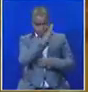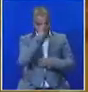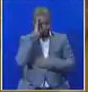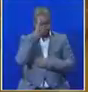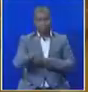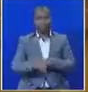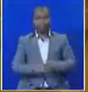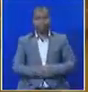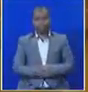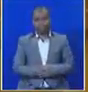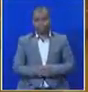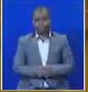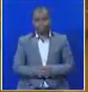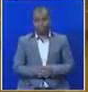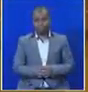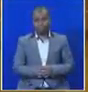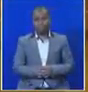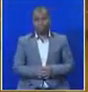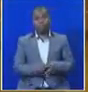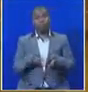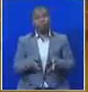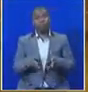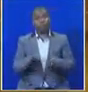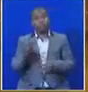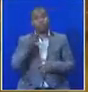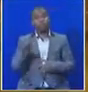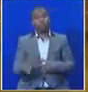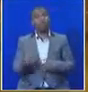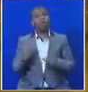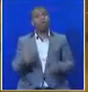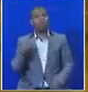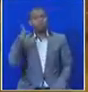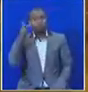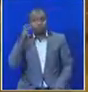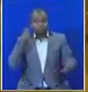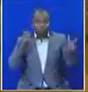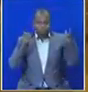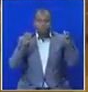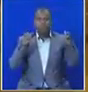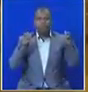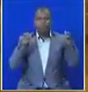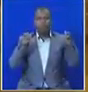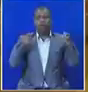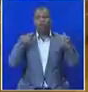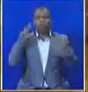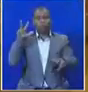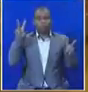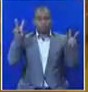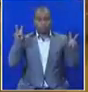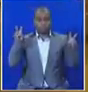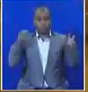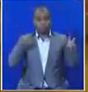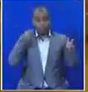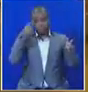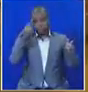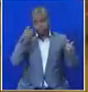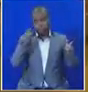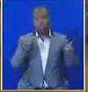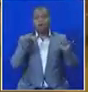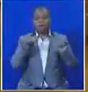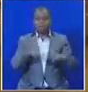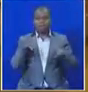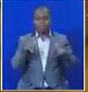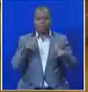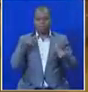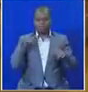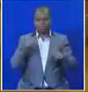very important day today in South Africa as we speak about this issue, and I believe Parliament must take an active and a leadership role